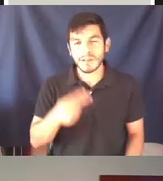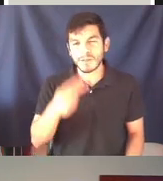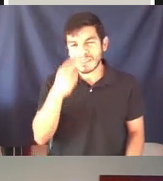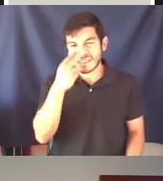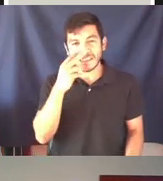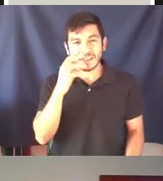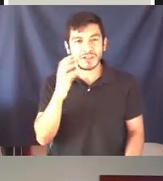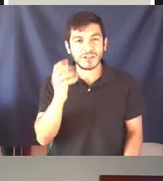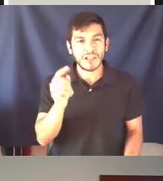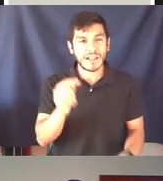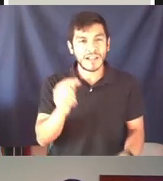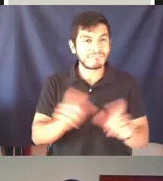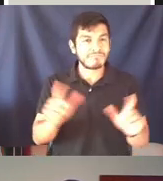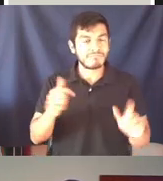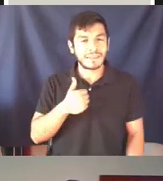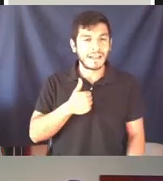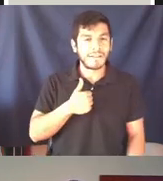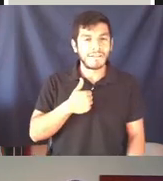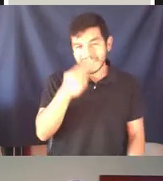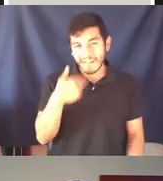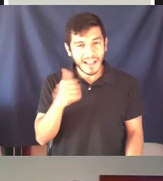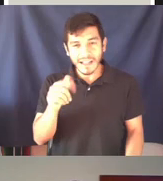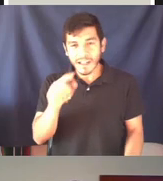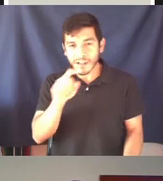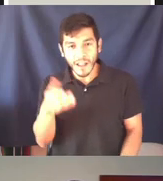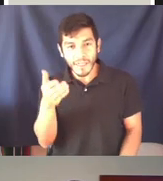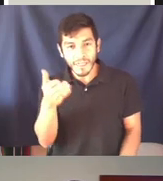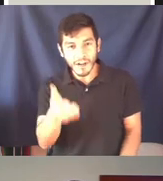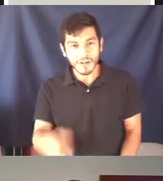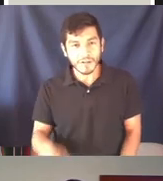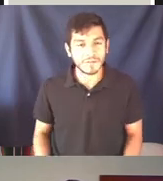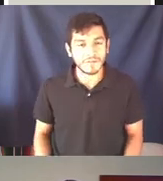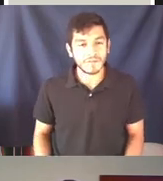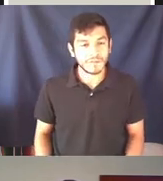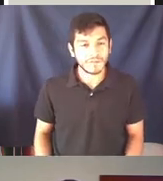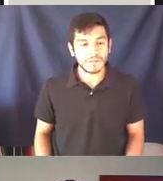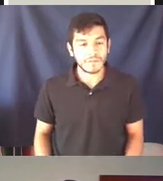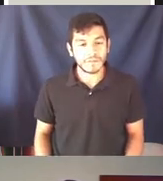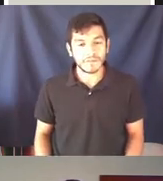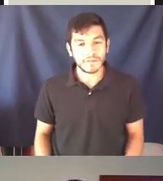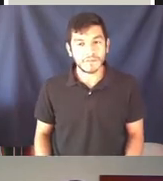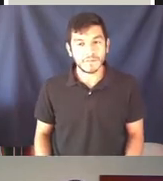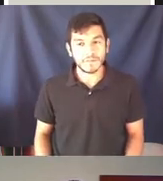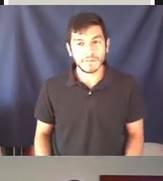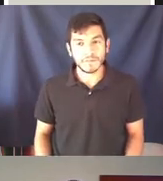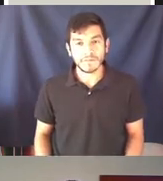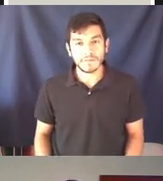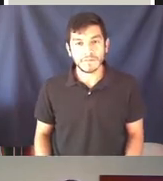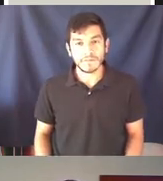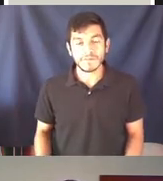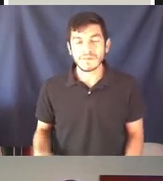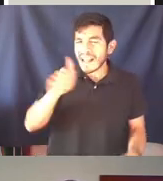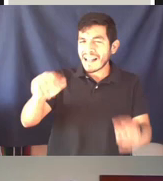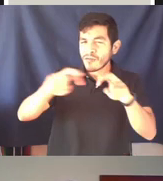questions. Is there any research on effectiveness of mentoring starting with younger kids? So this is an interesting